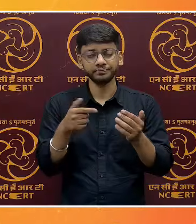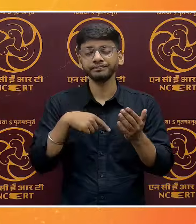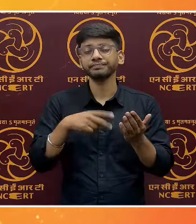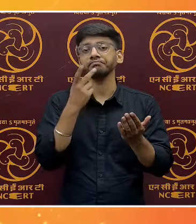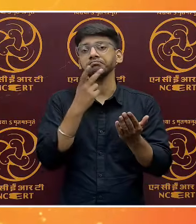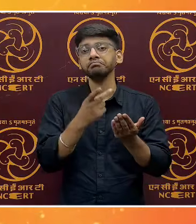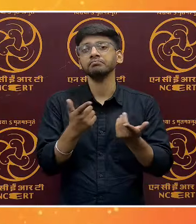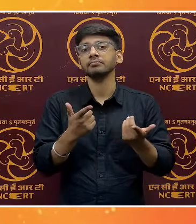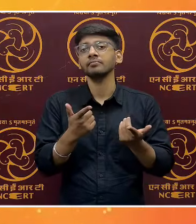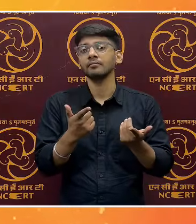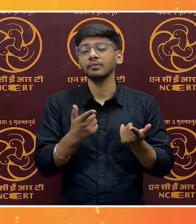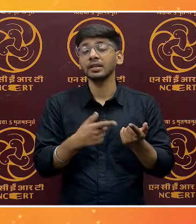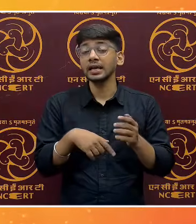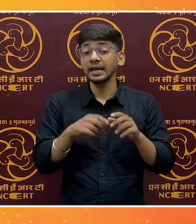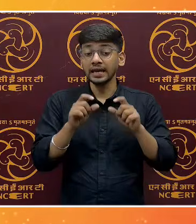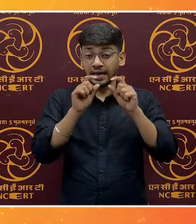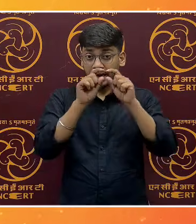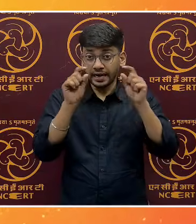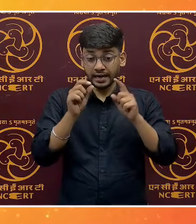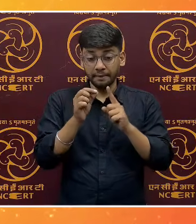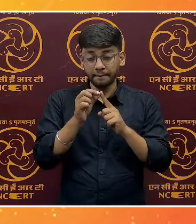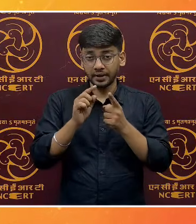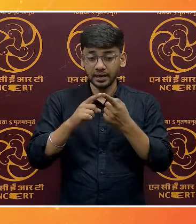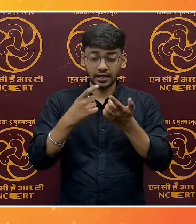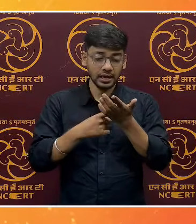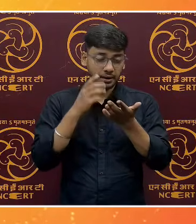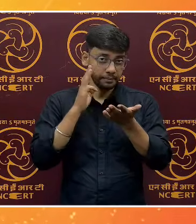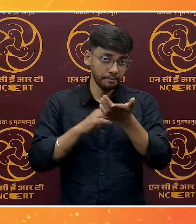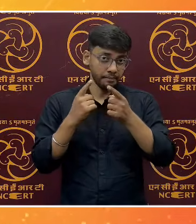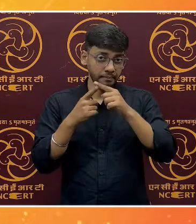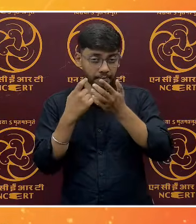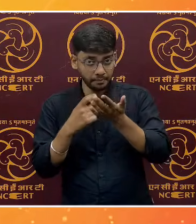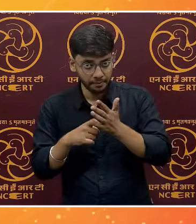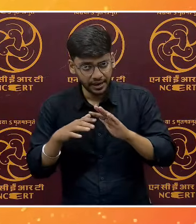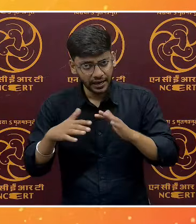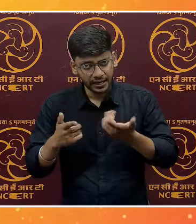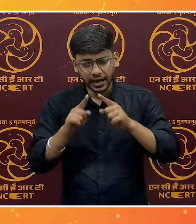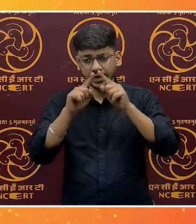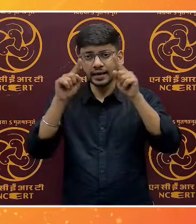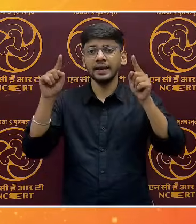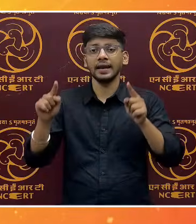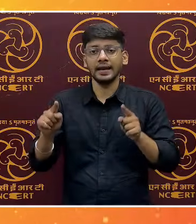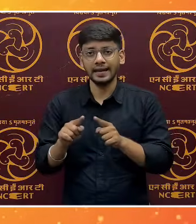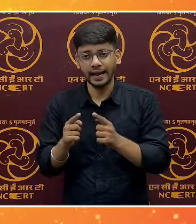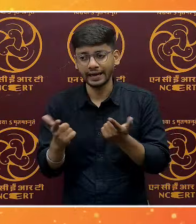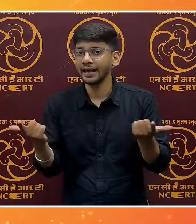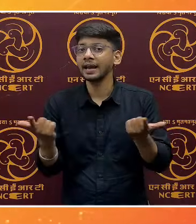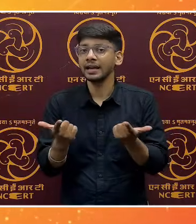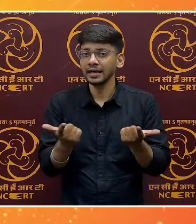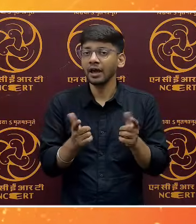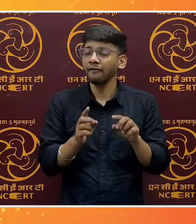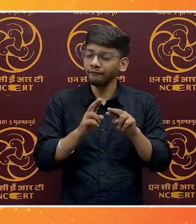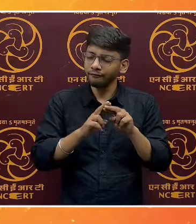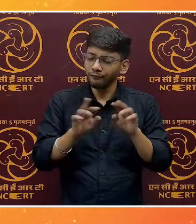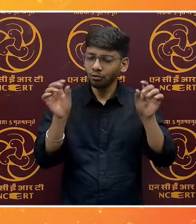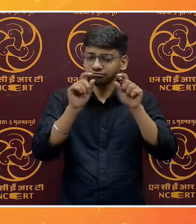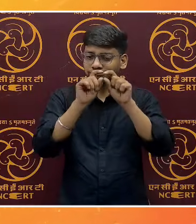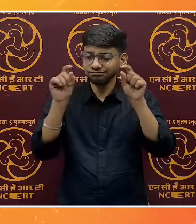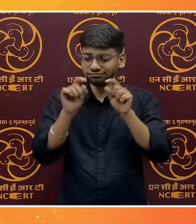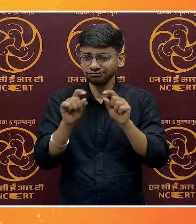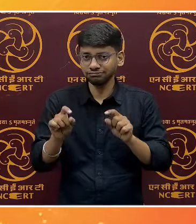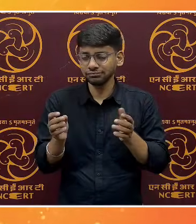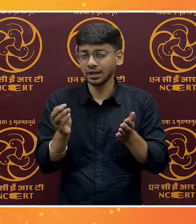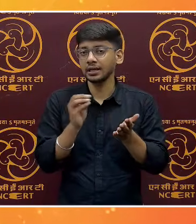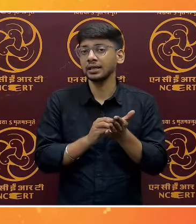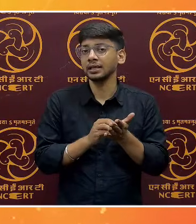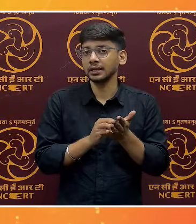that what is the definition of parameter, what is the definition of rectangle. If we find the parameter of the rectangle, then we have to add